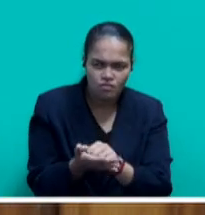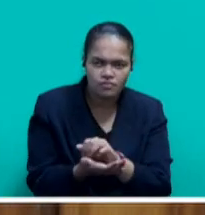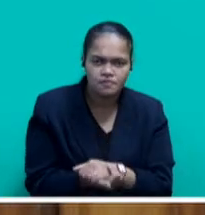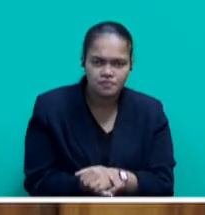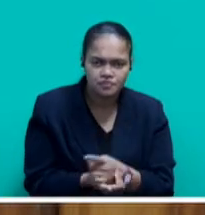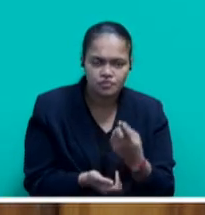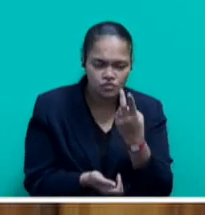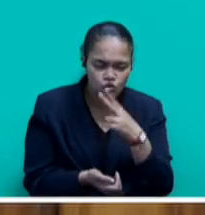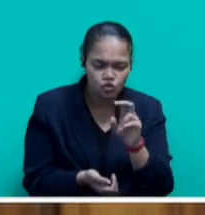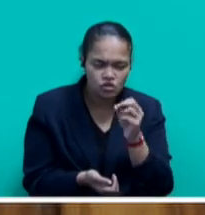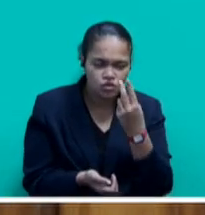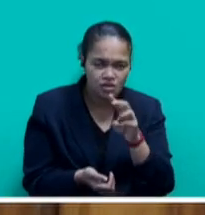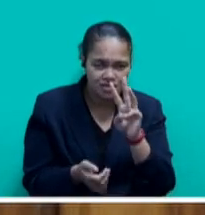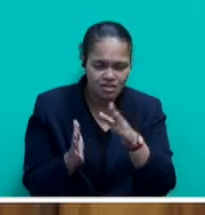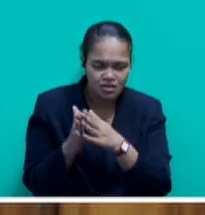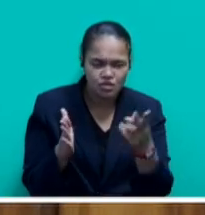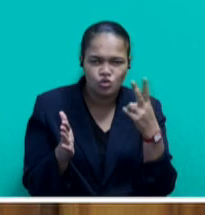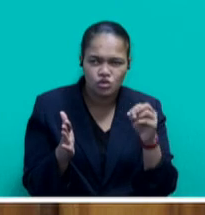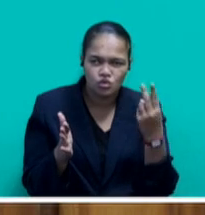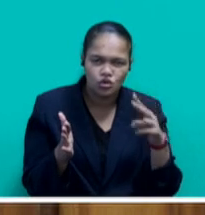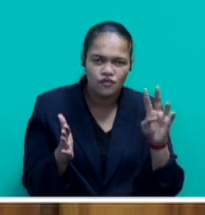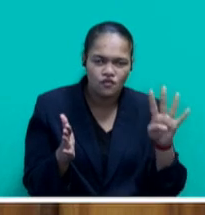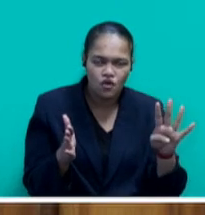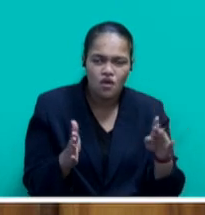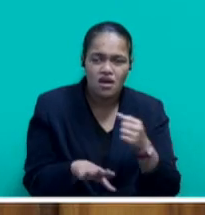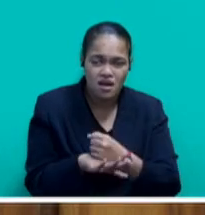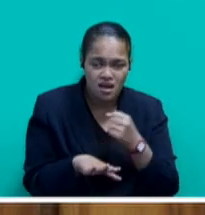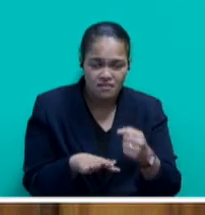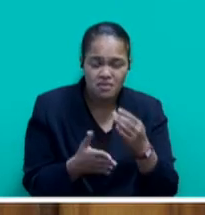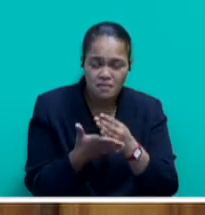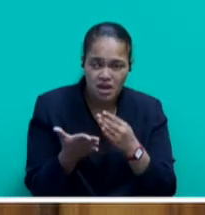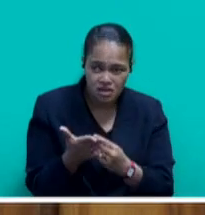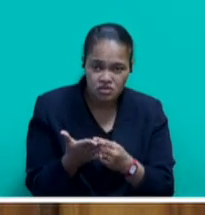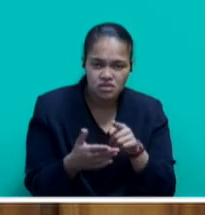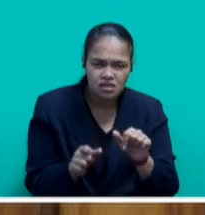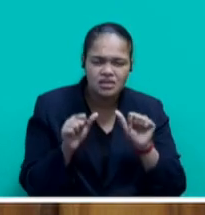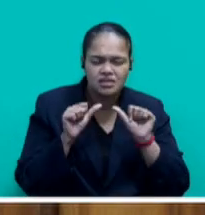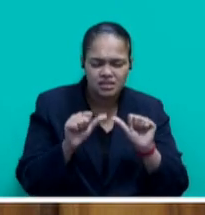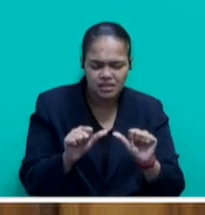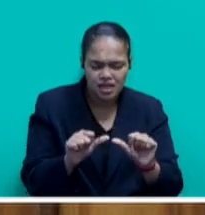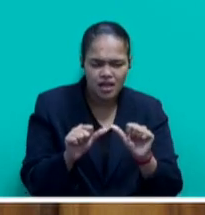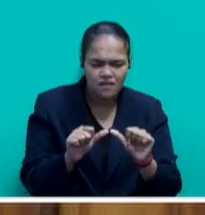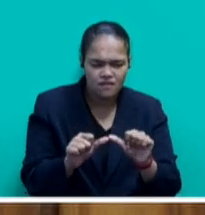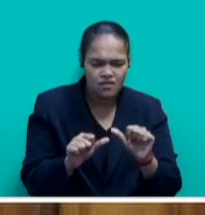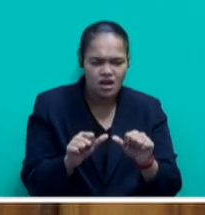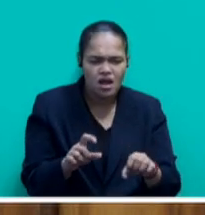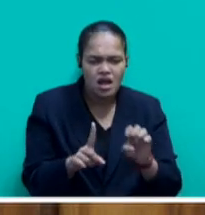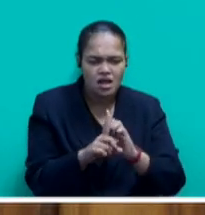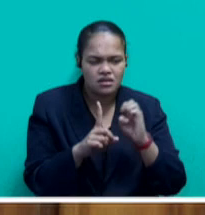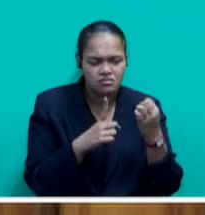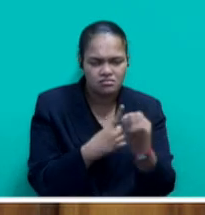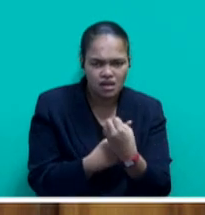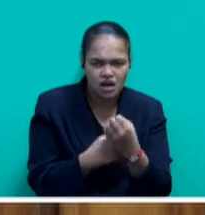2023-24 budget provides for the People's Coalition Government's commitment to safeguarding our natural environment and ensuring there is a balance